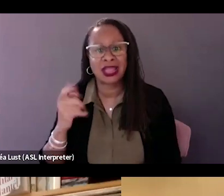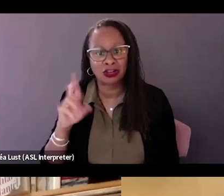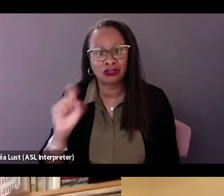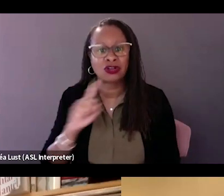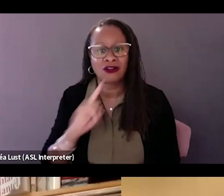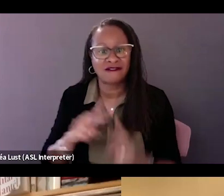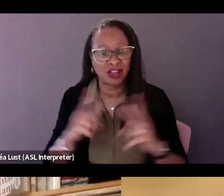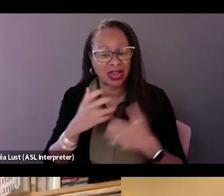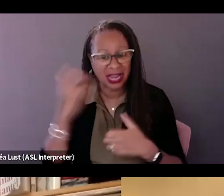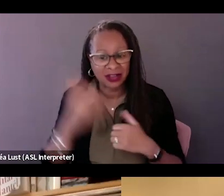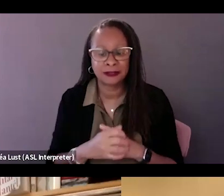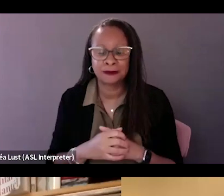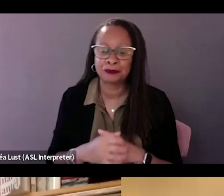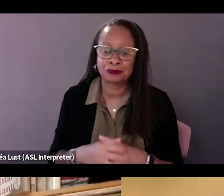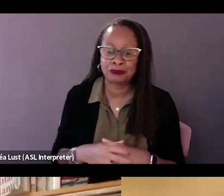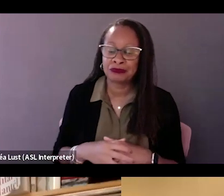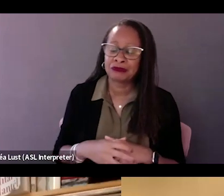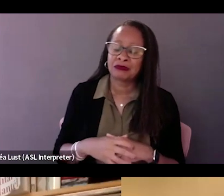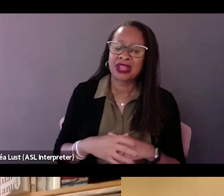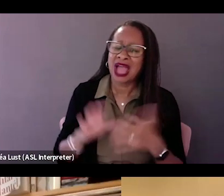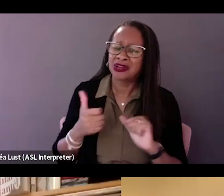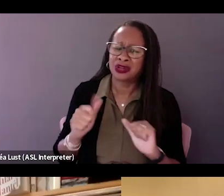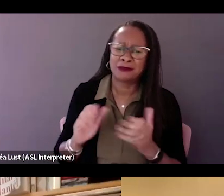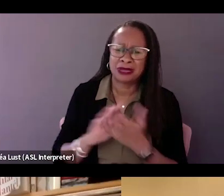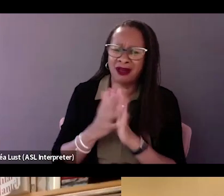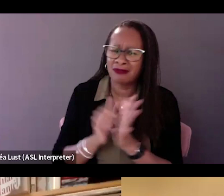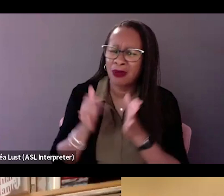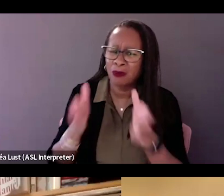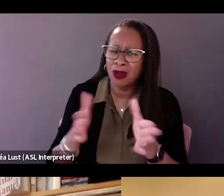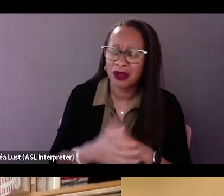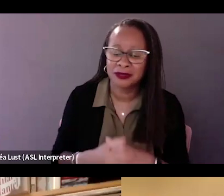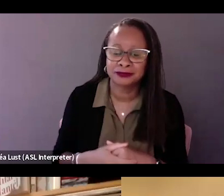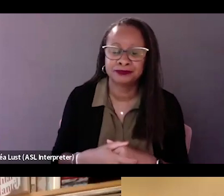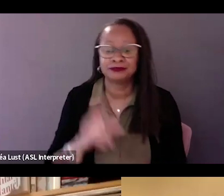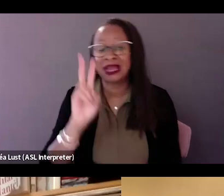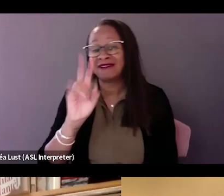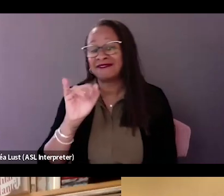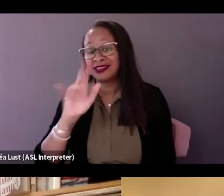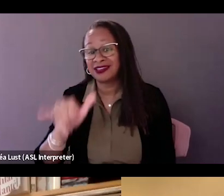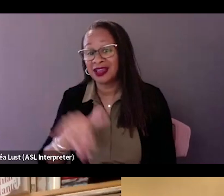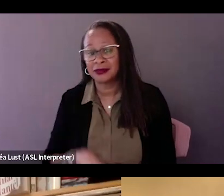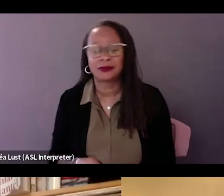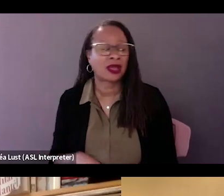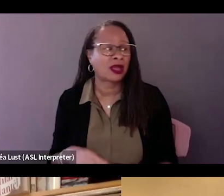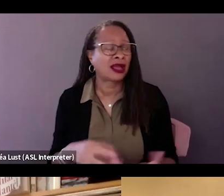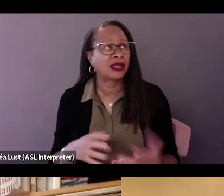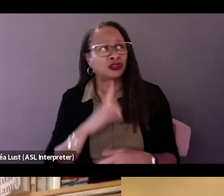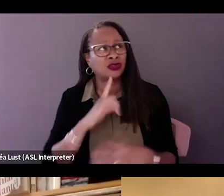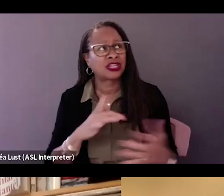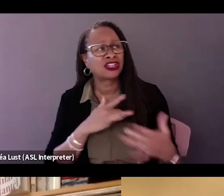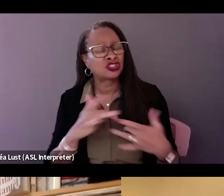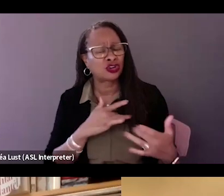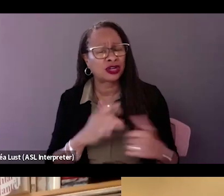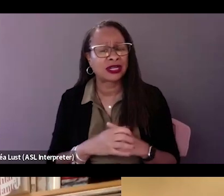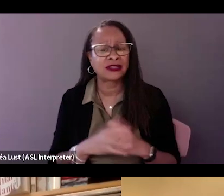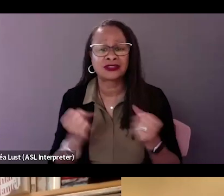It's quite worrying, to be honest. There are many things in India that we can be very proud of, like Ravish says very